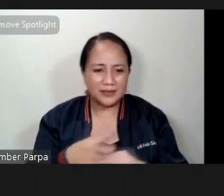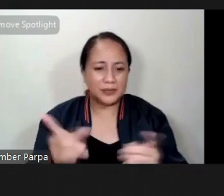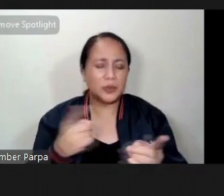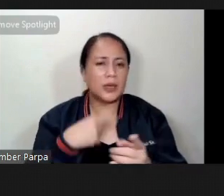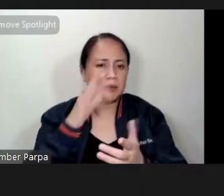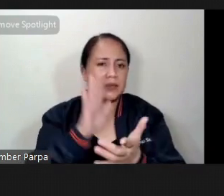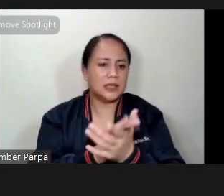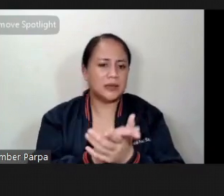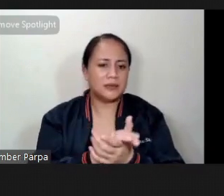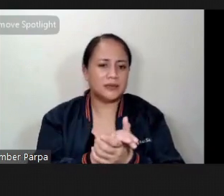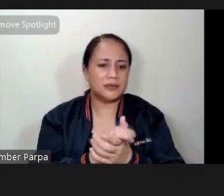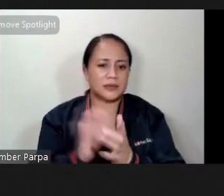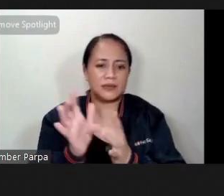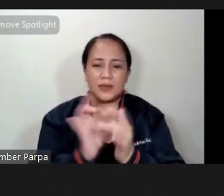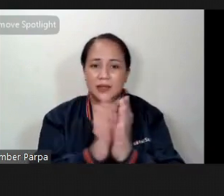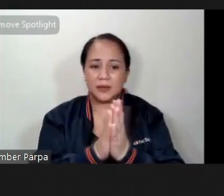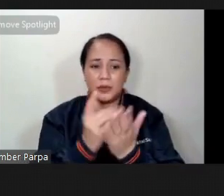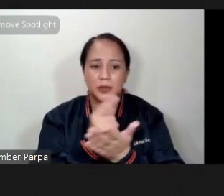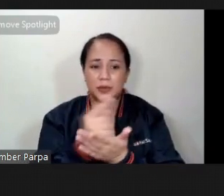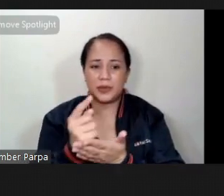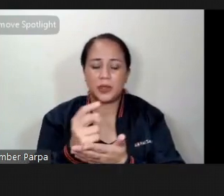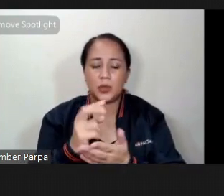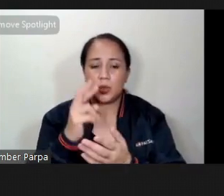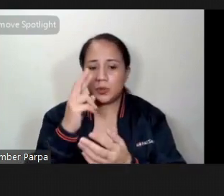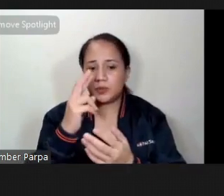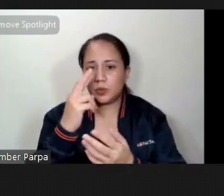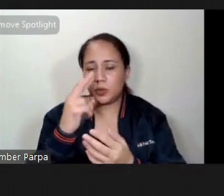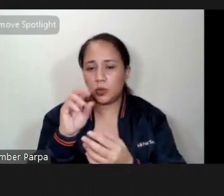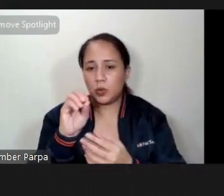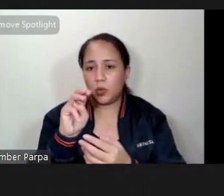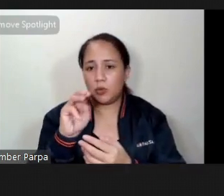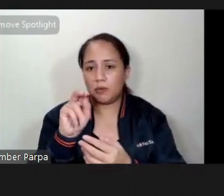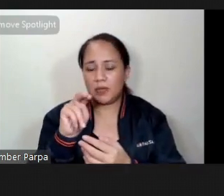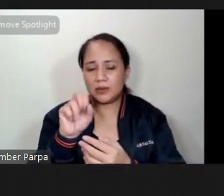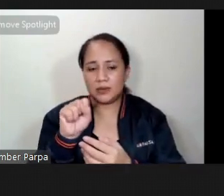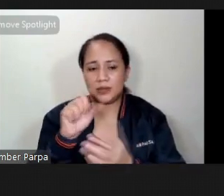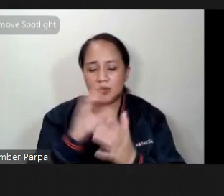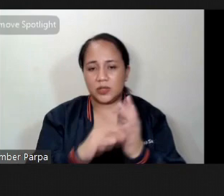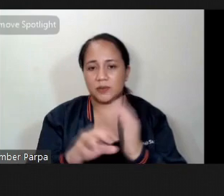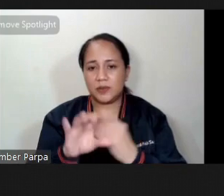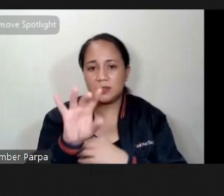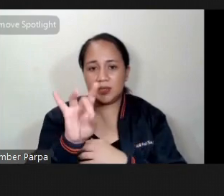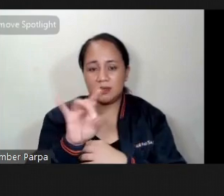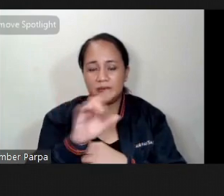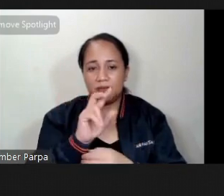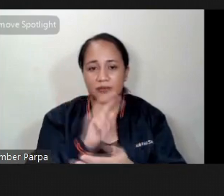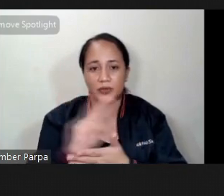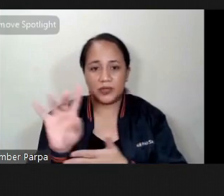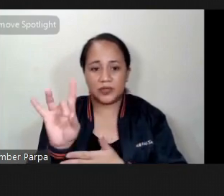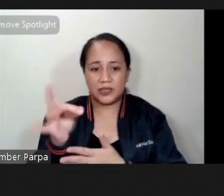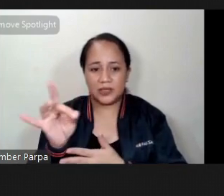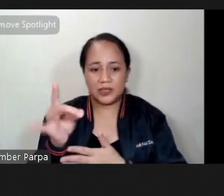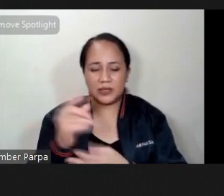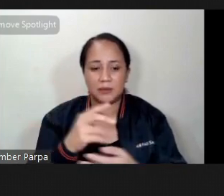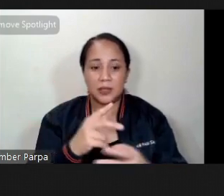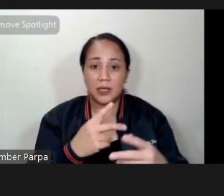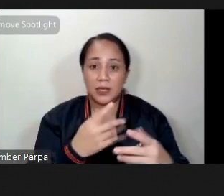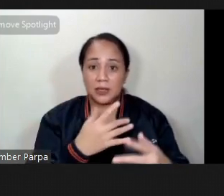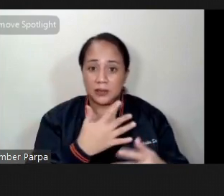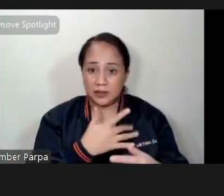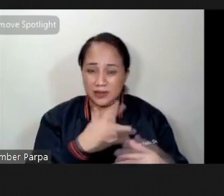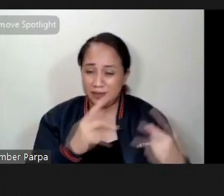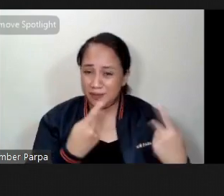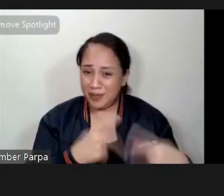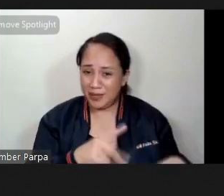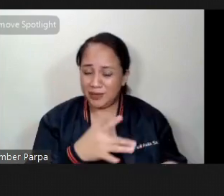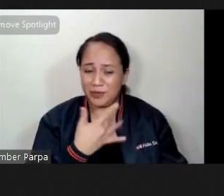in the Bible verse said in Romans chapter 8, verse 18. The pain that you've been feeling